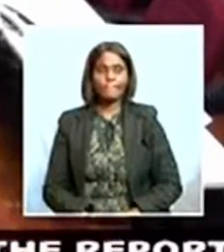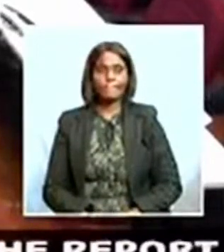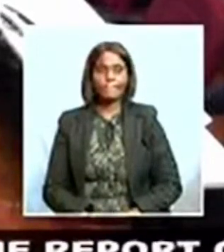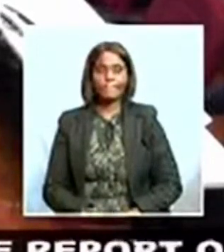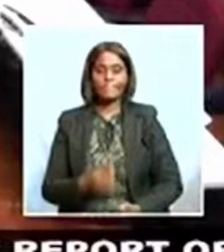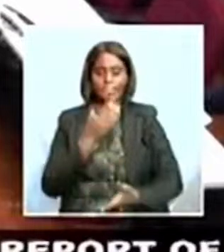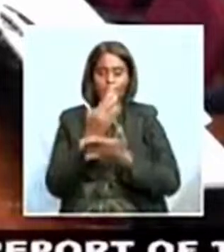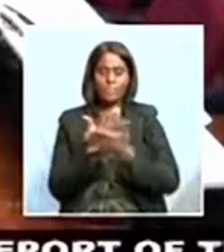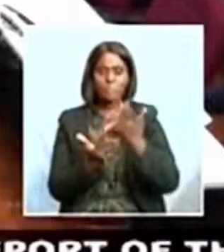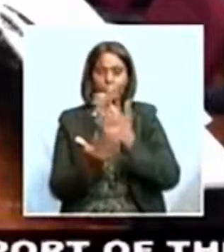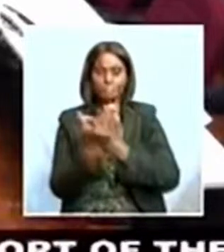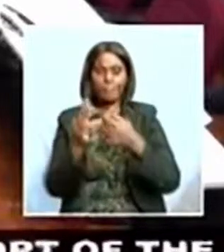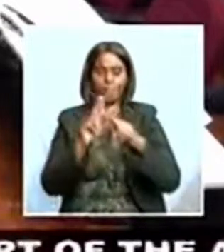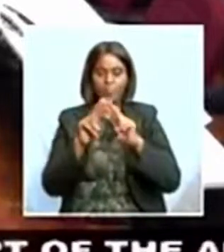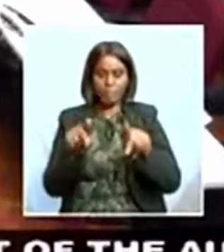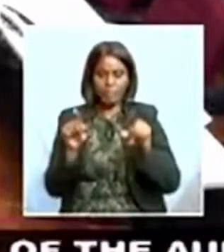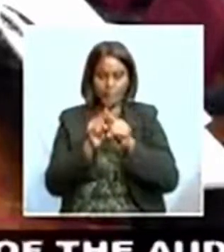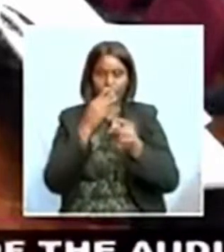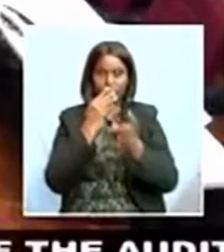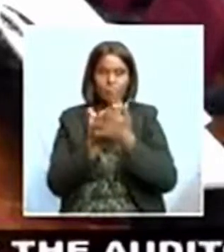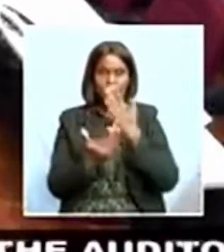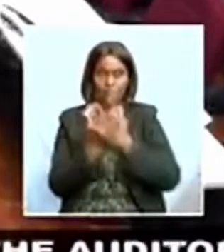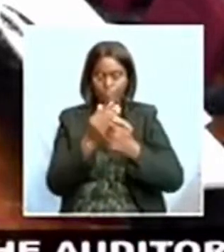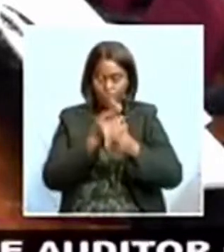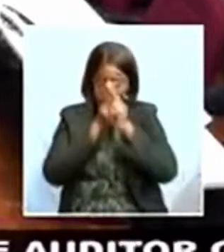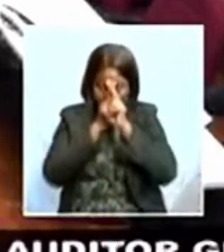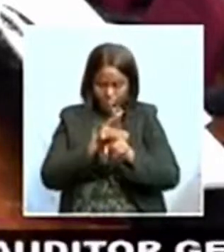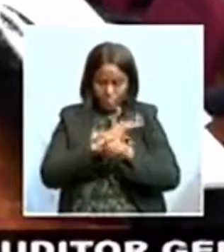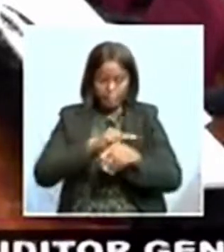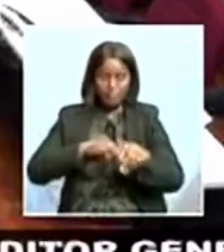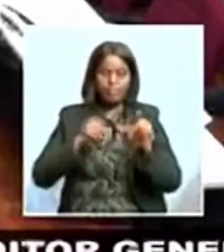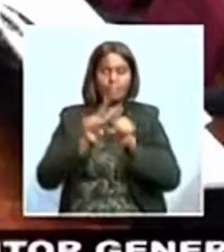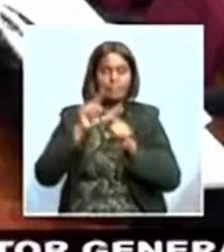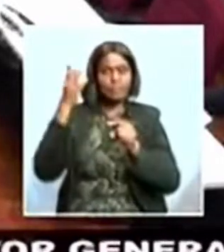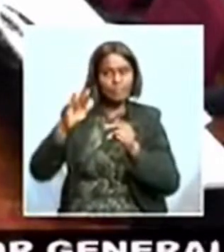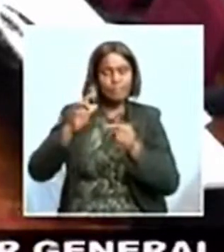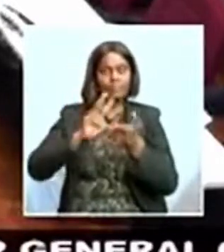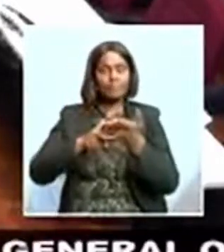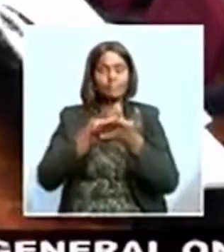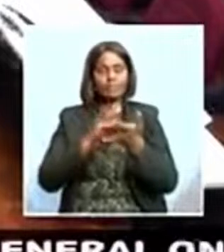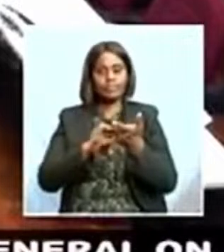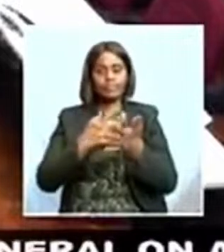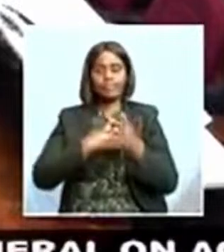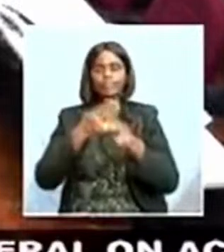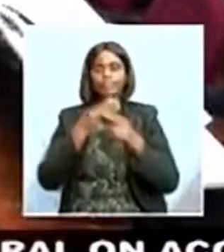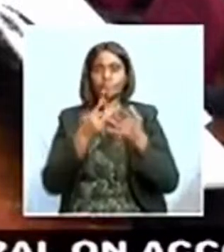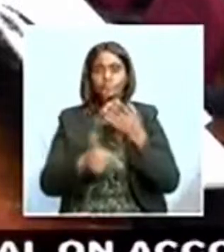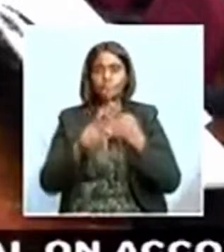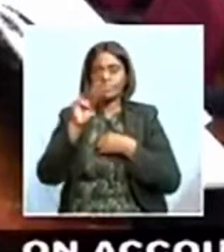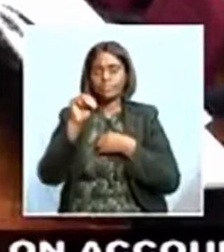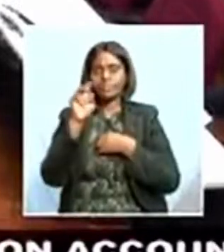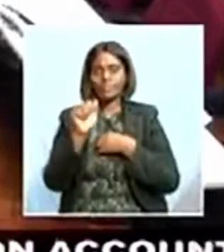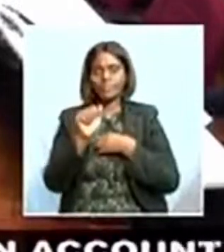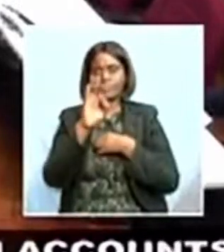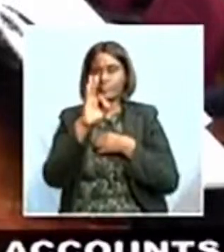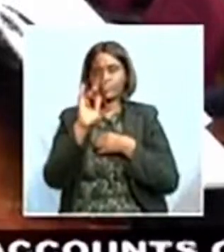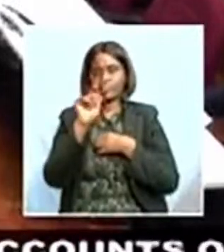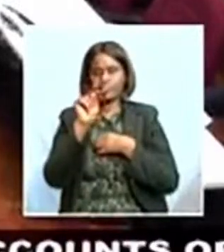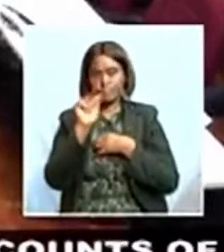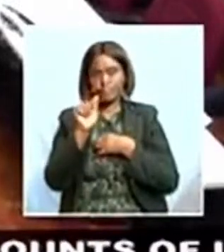Good morning, Chair, and good morning, honorable members, including the permanent witnesses. My name is Mafita Mtonga. I'm the